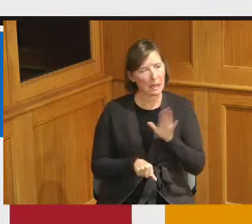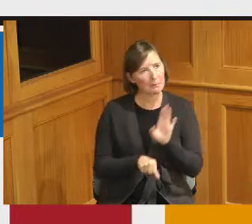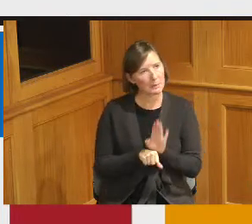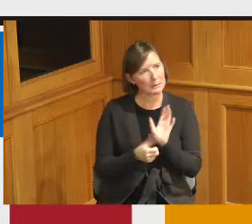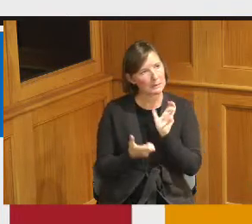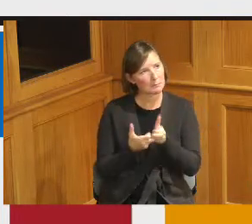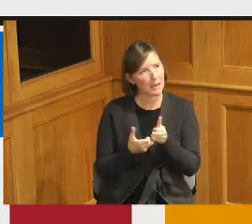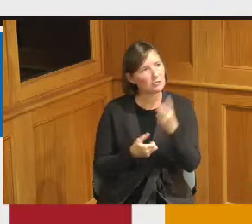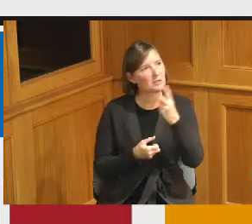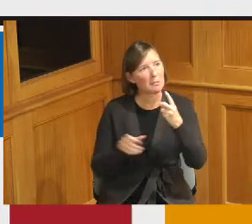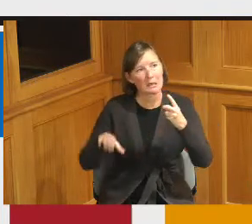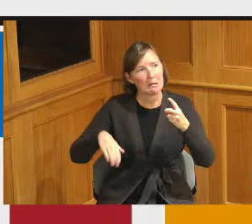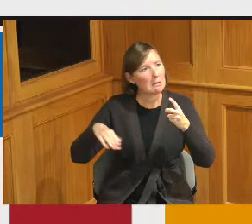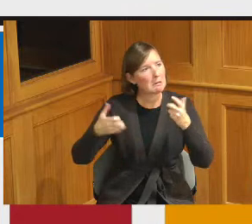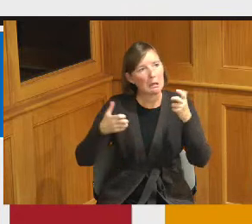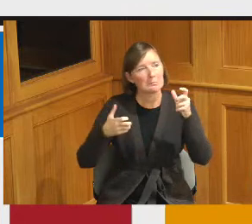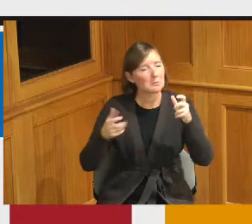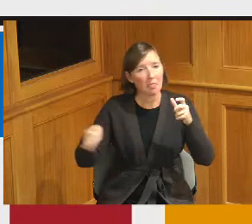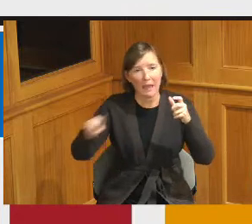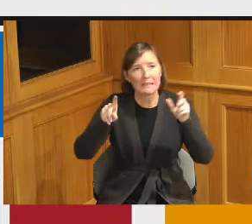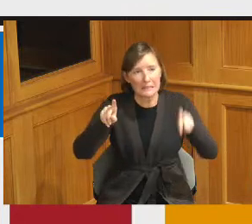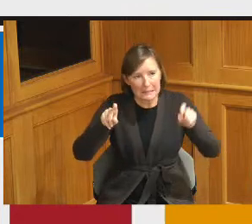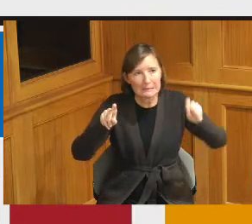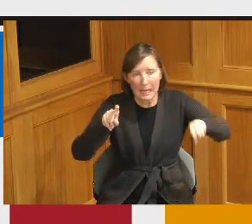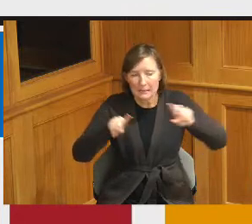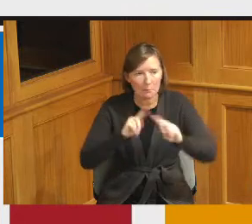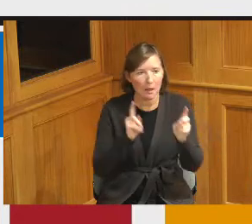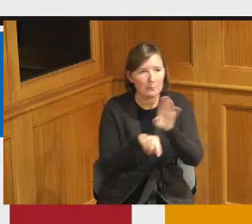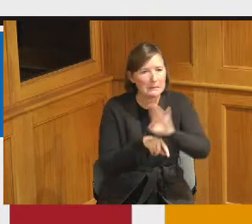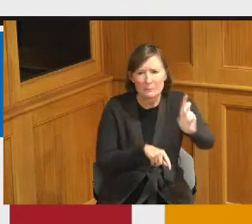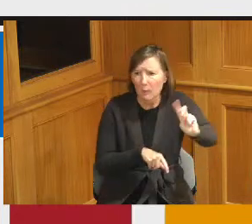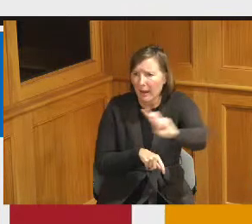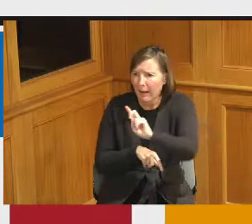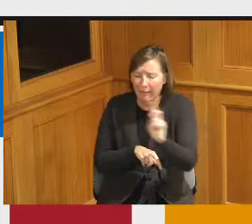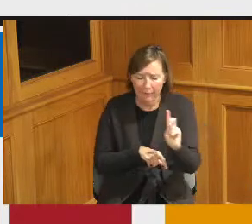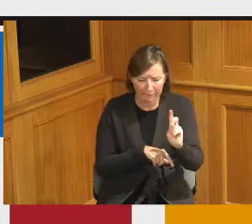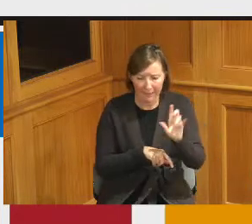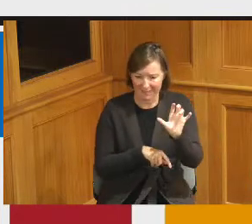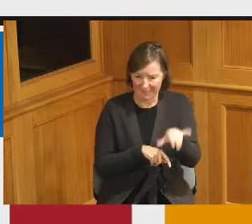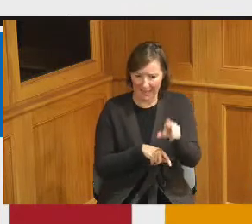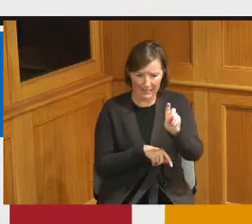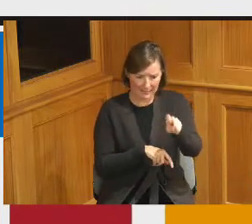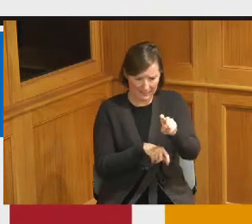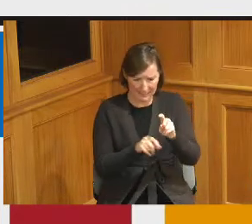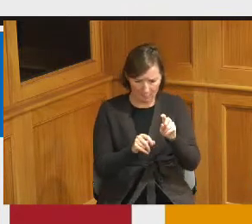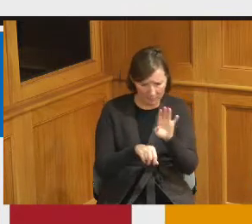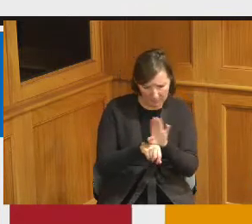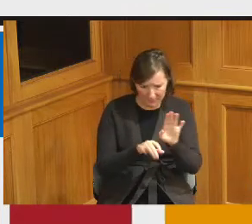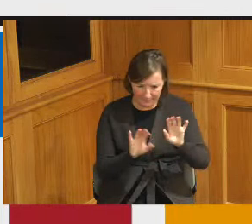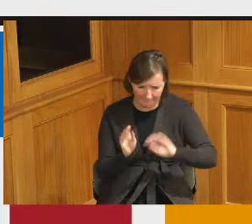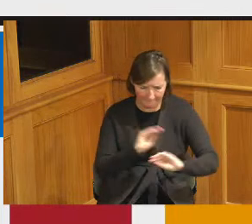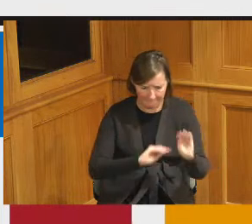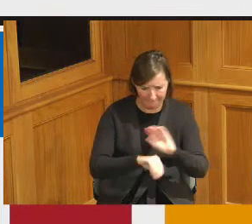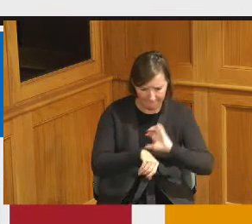if so, who is that need designed to target to? So who are you